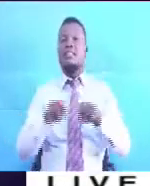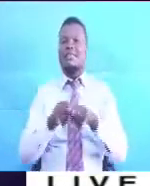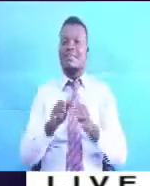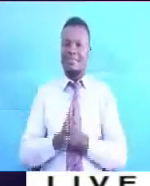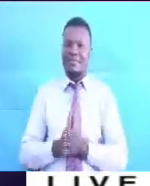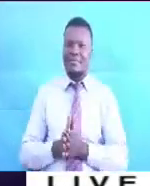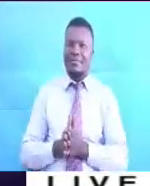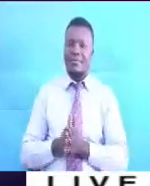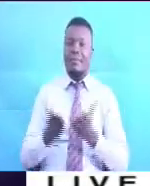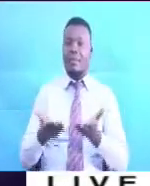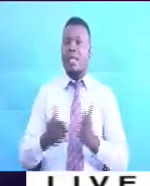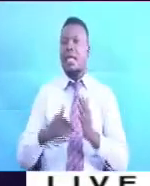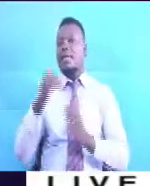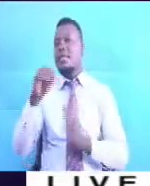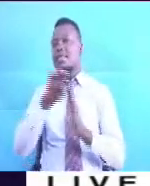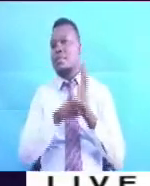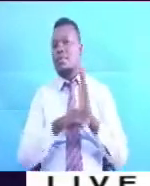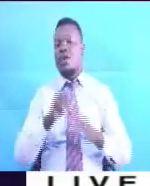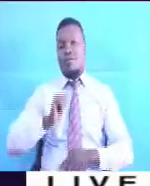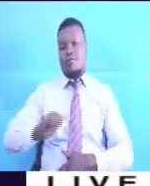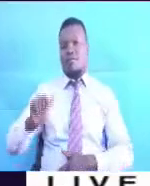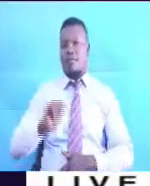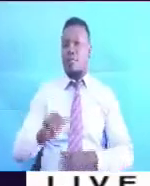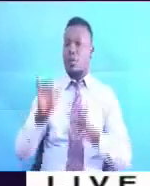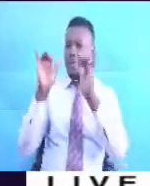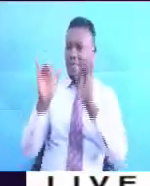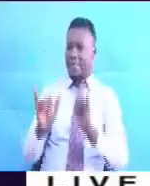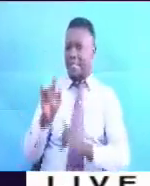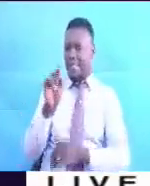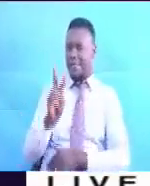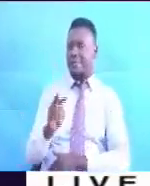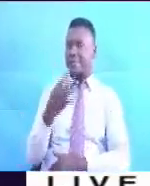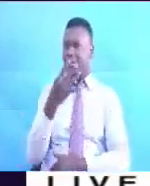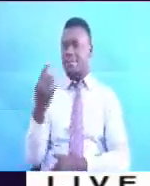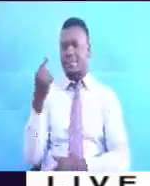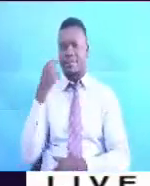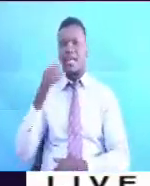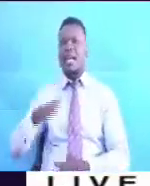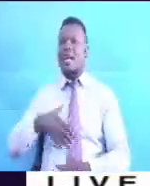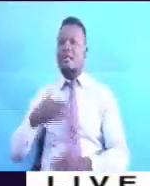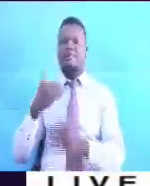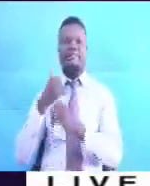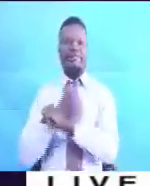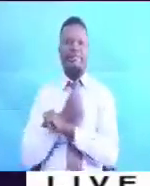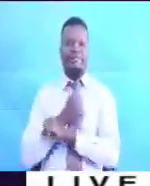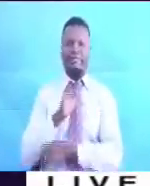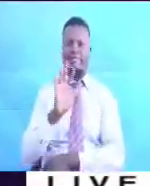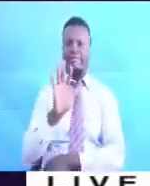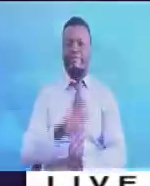the Big Tunes program is up next. Stay tuned to Channel 44 and have a lovely evening.